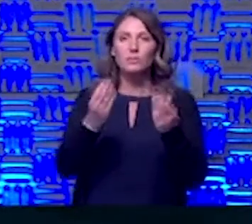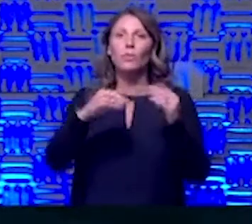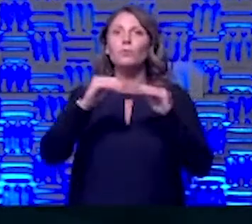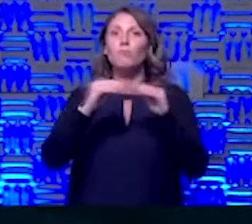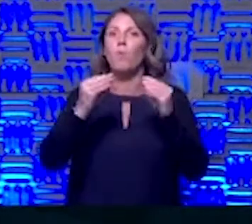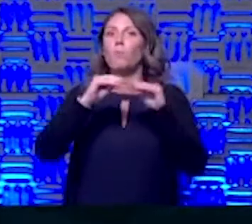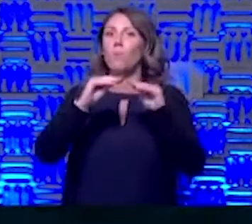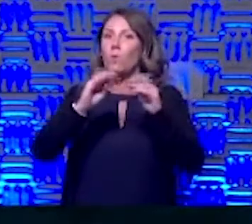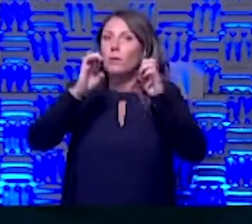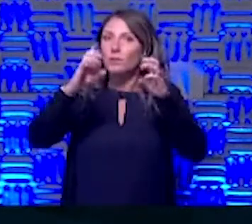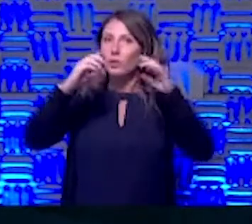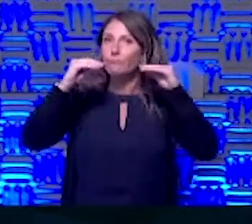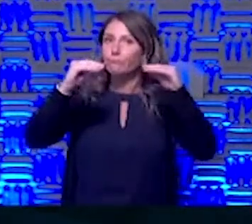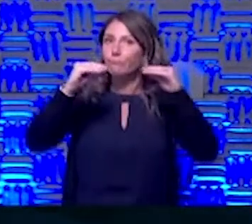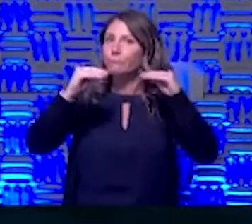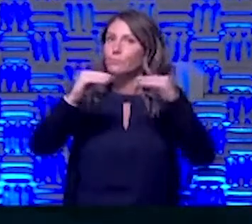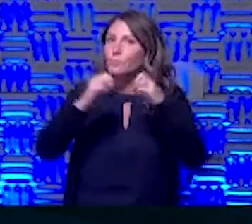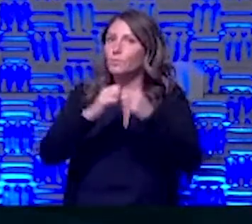we do work on,